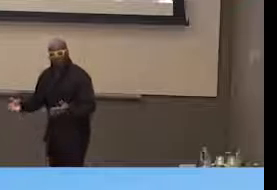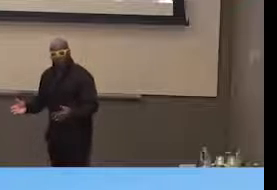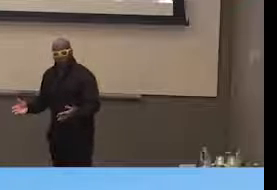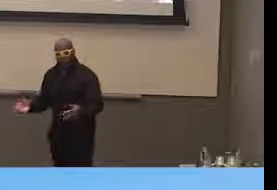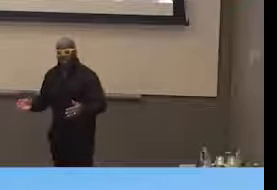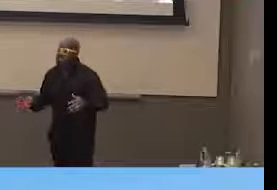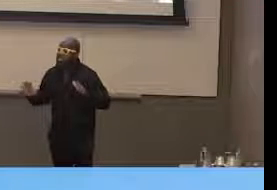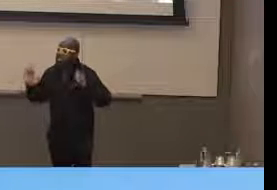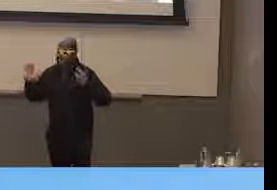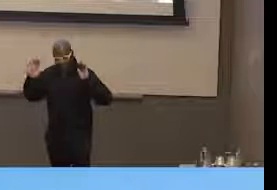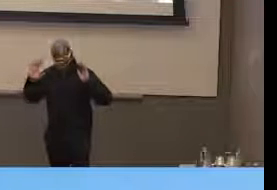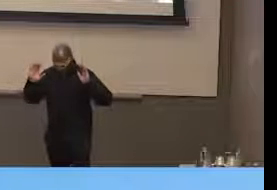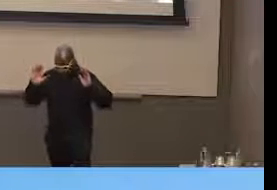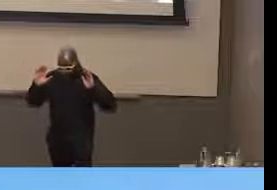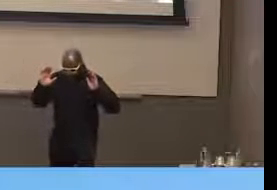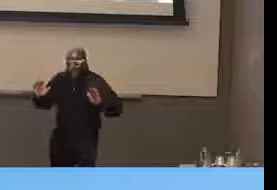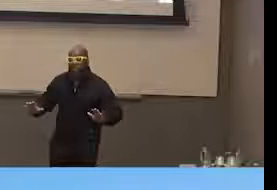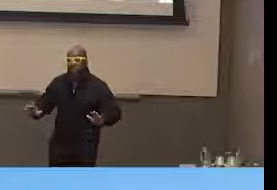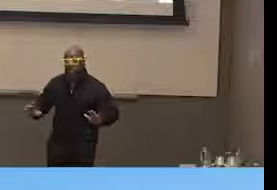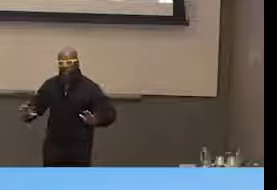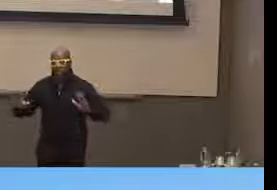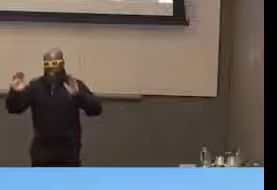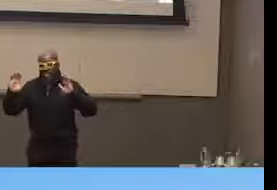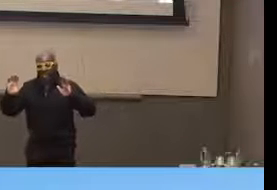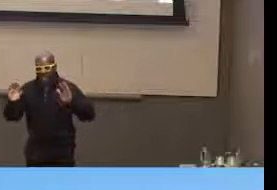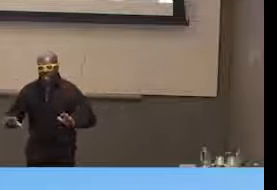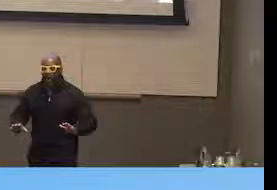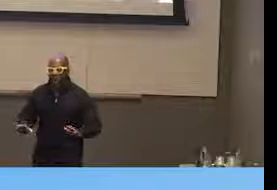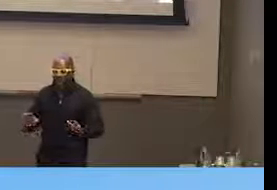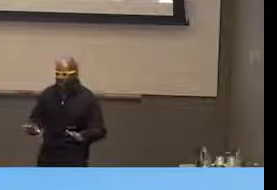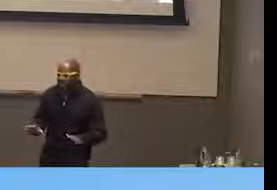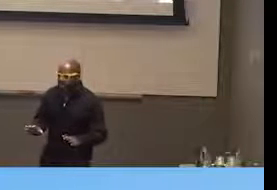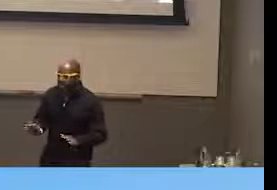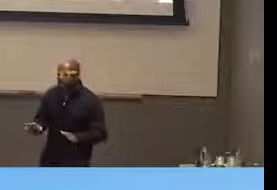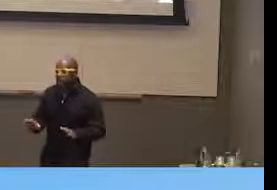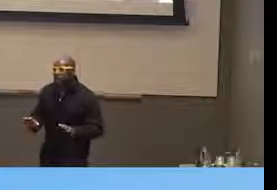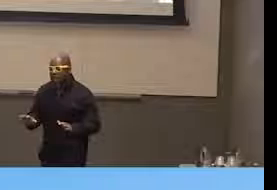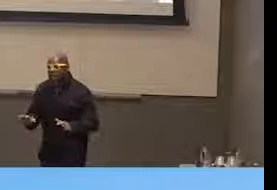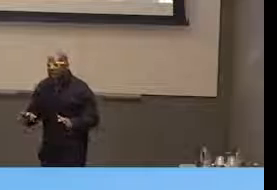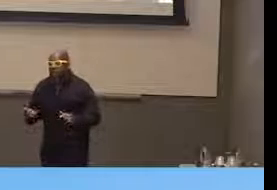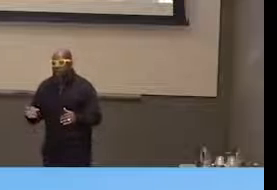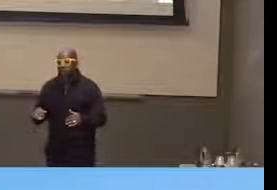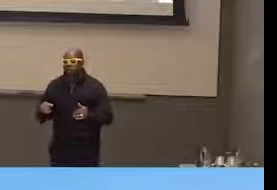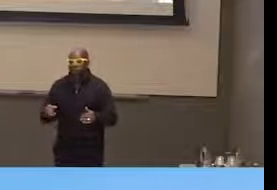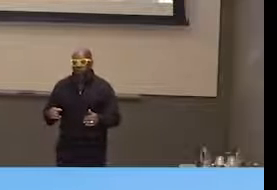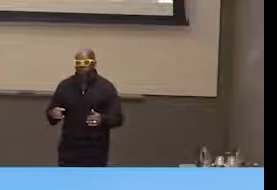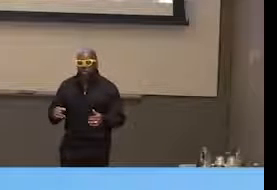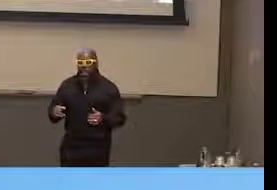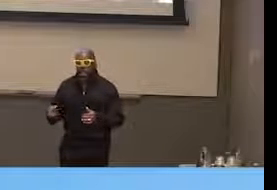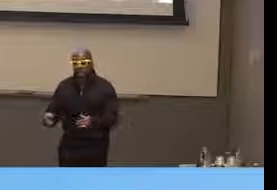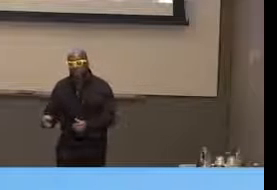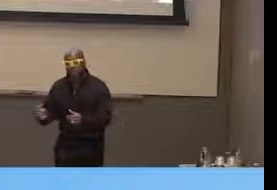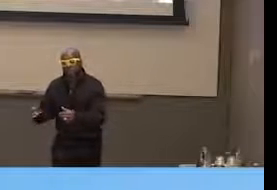human carnivore interactions, because that's a can of worms that really will help us dig into like how